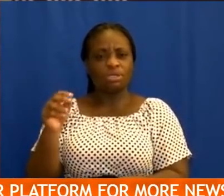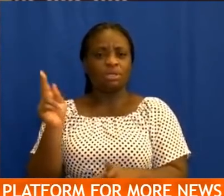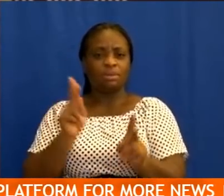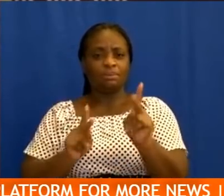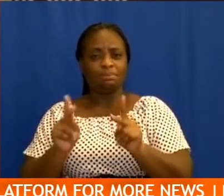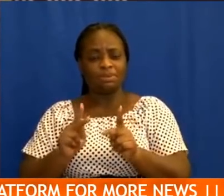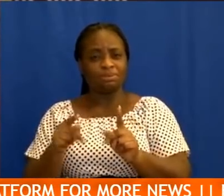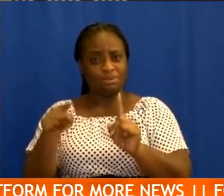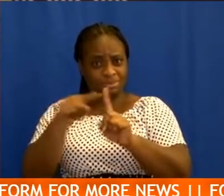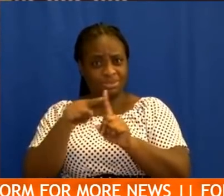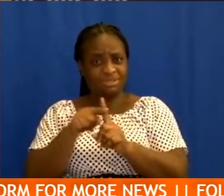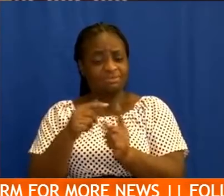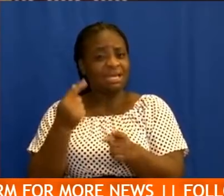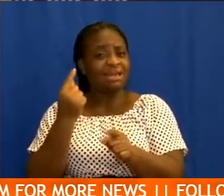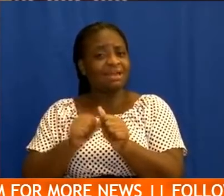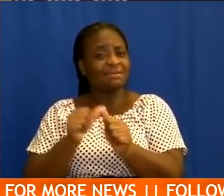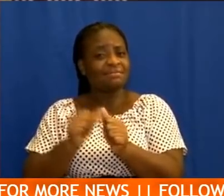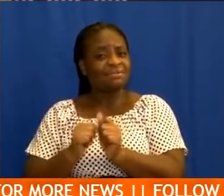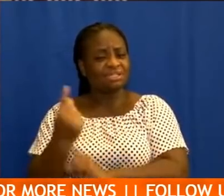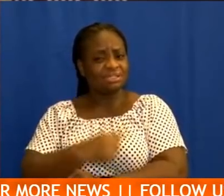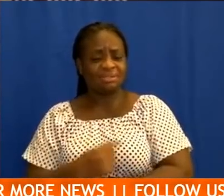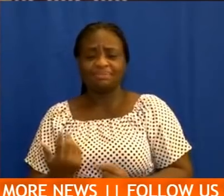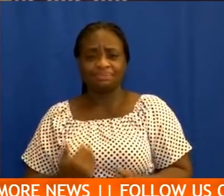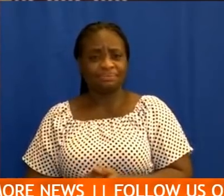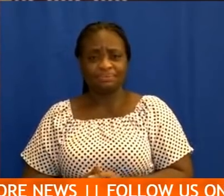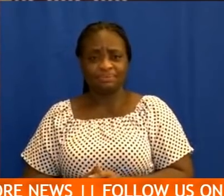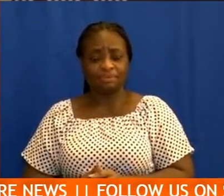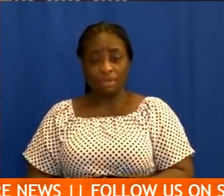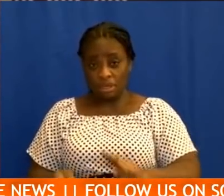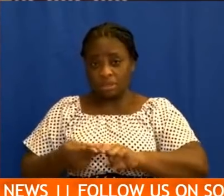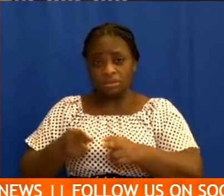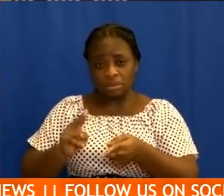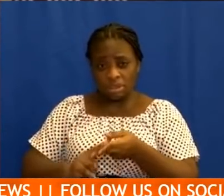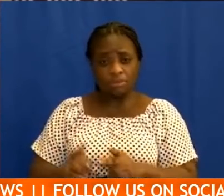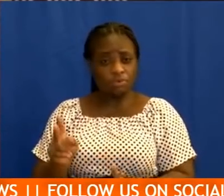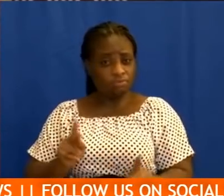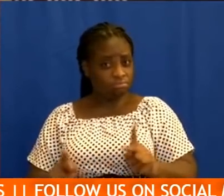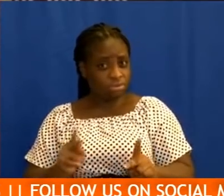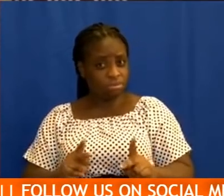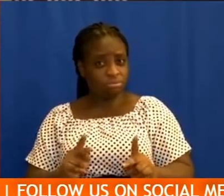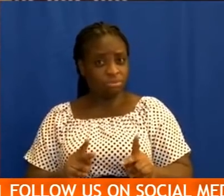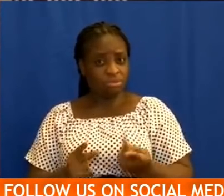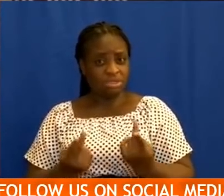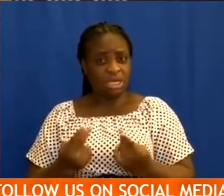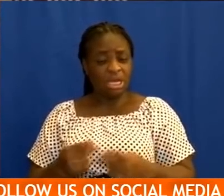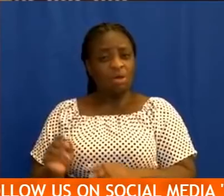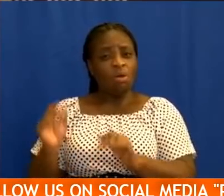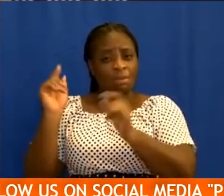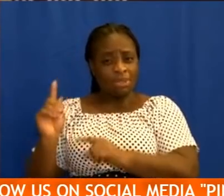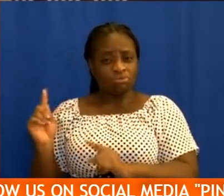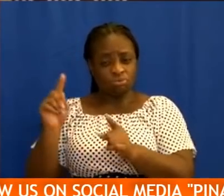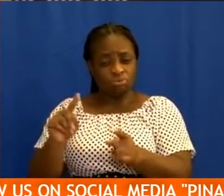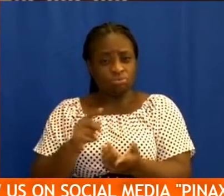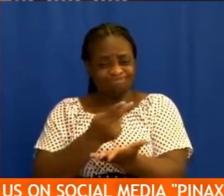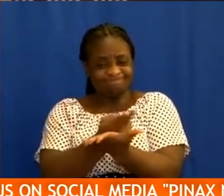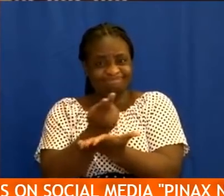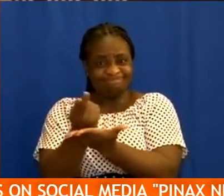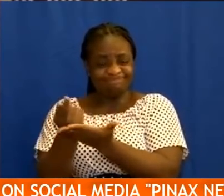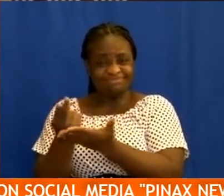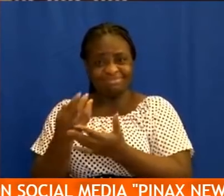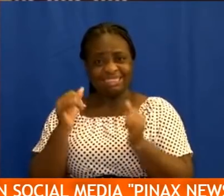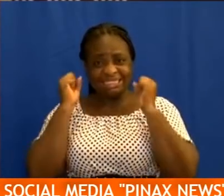they are around getting to 400 people have died so far from the novel coronavirus. Aside from that, no, or patches, say, see, no, every